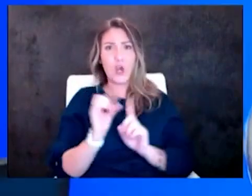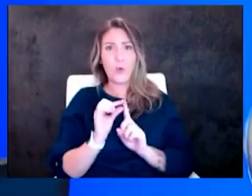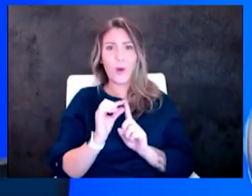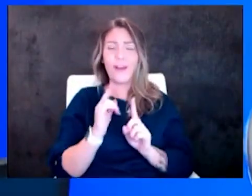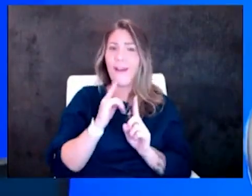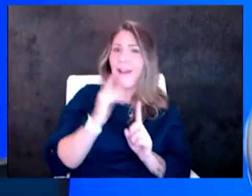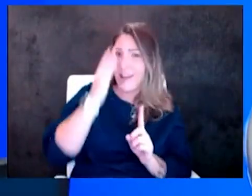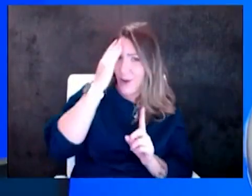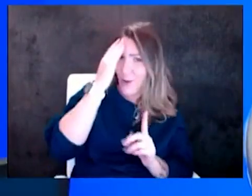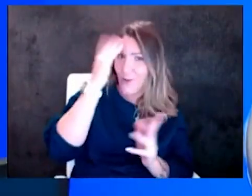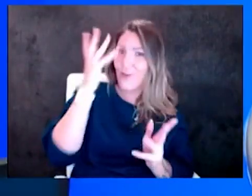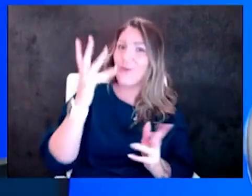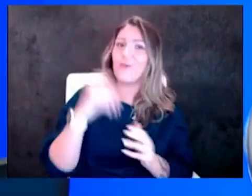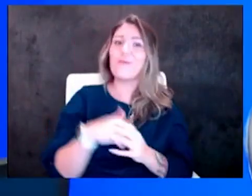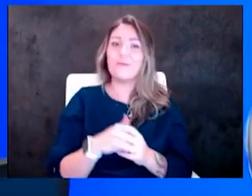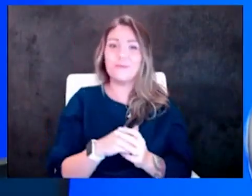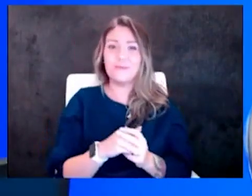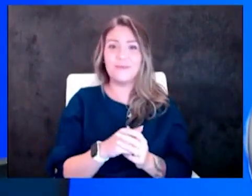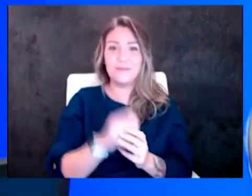think that's one